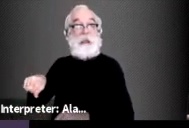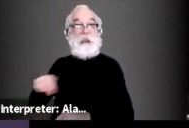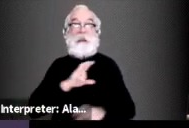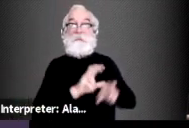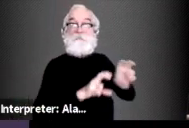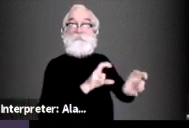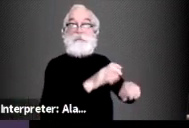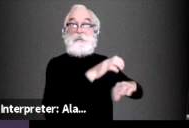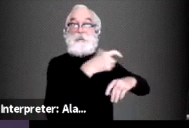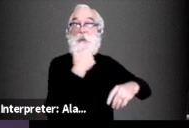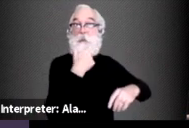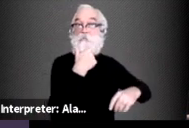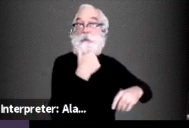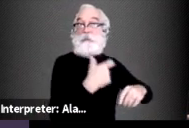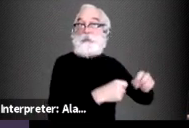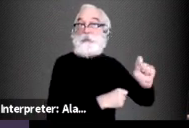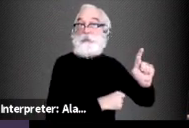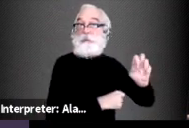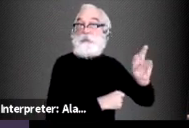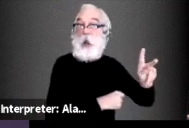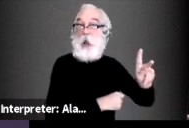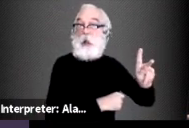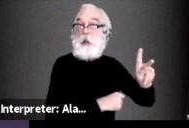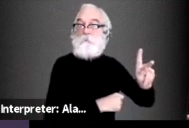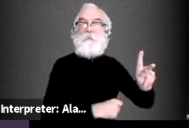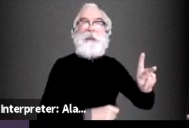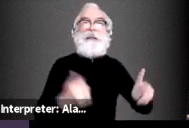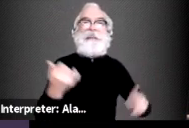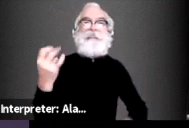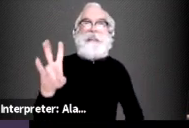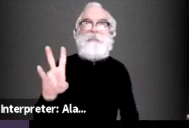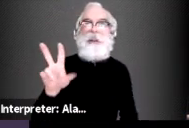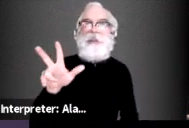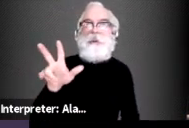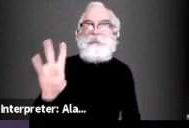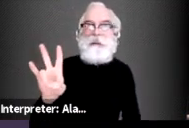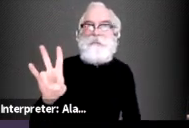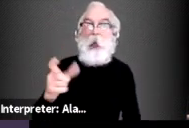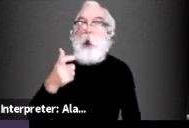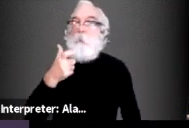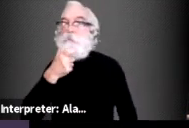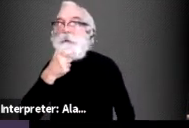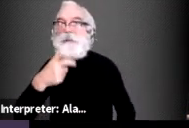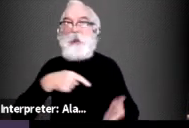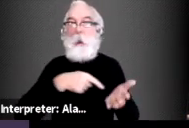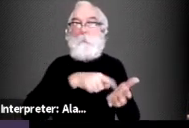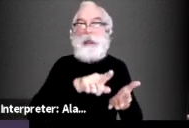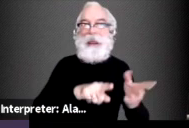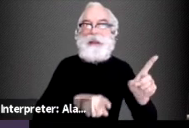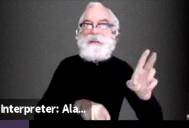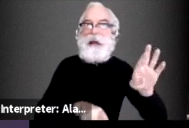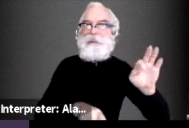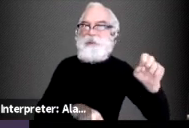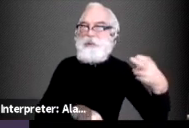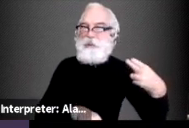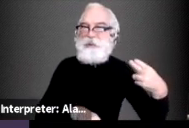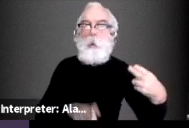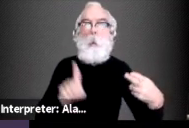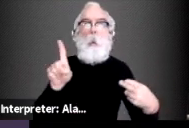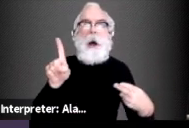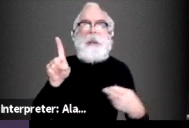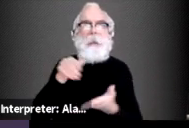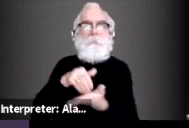By 1737, it is estimated that the British were paying the Dutch more than £1 million a year